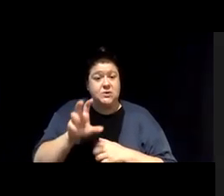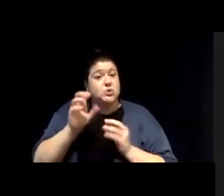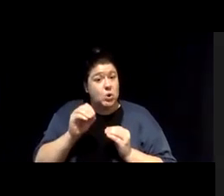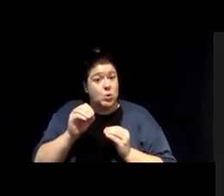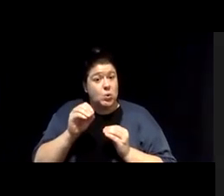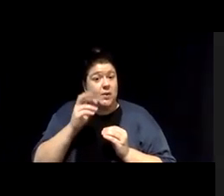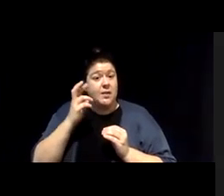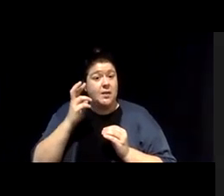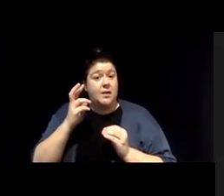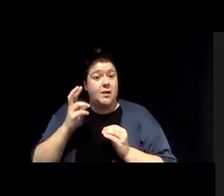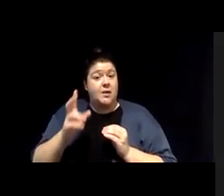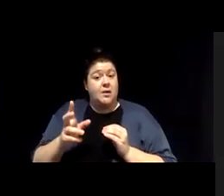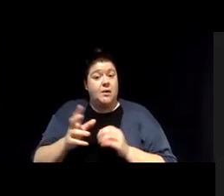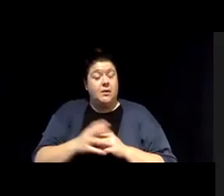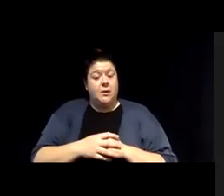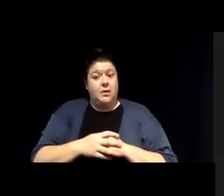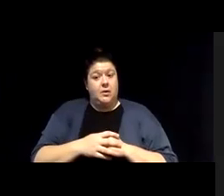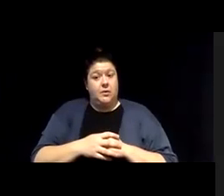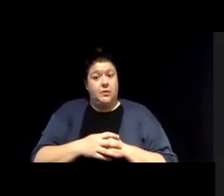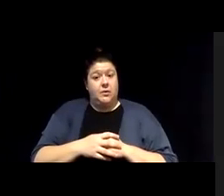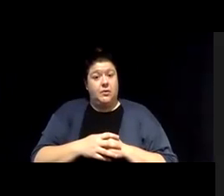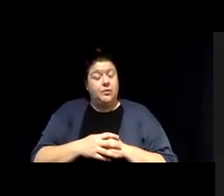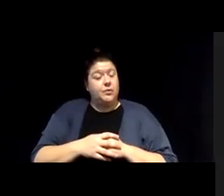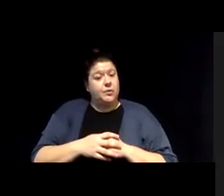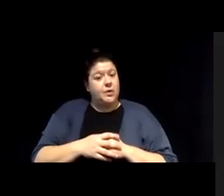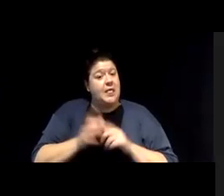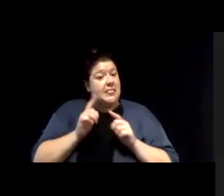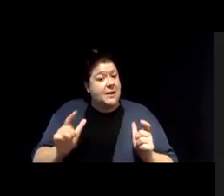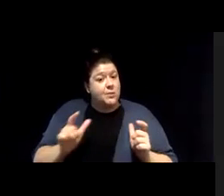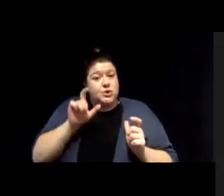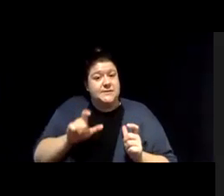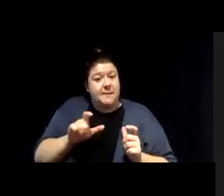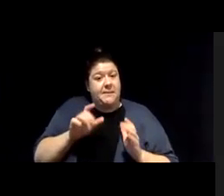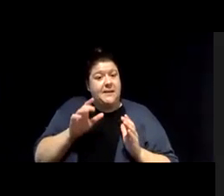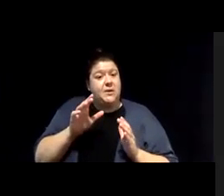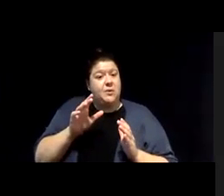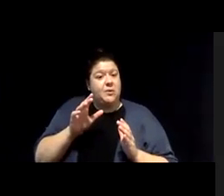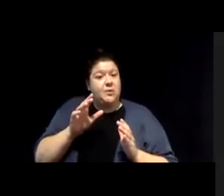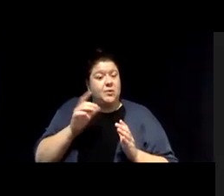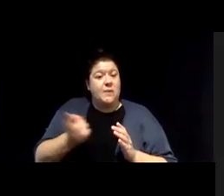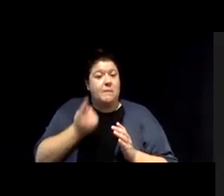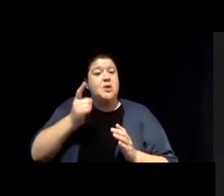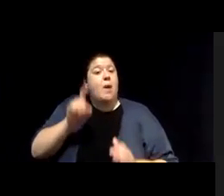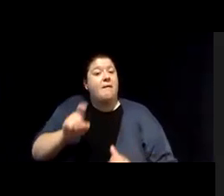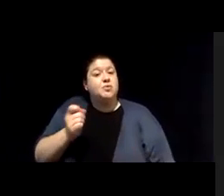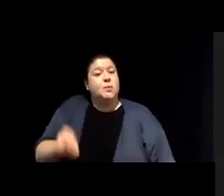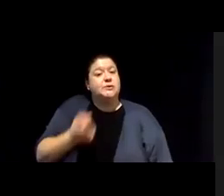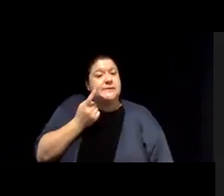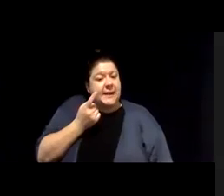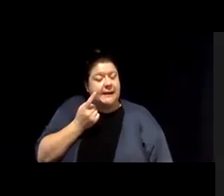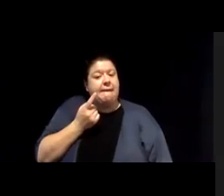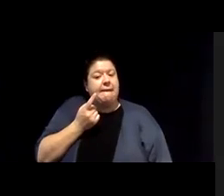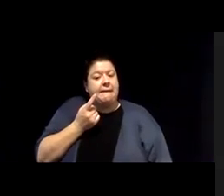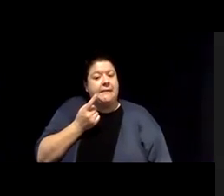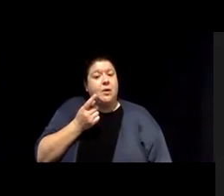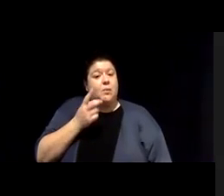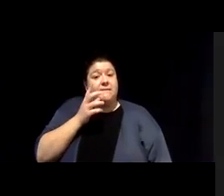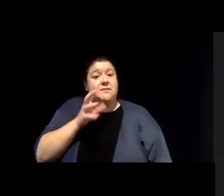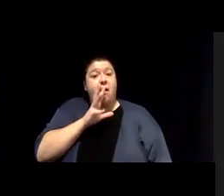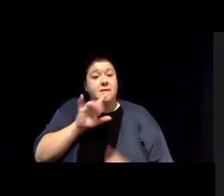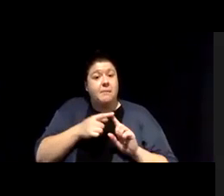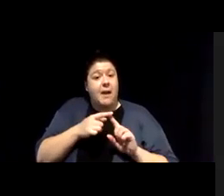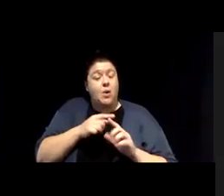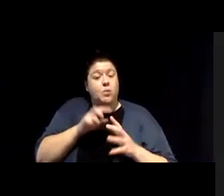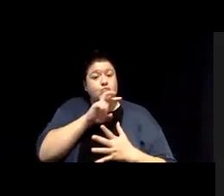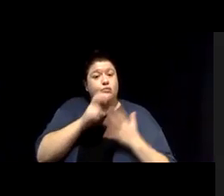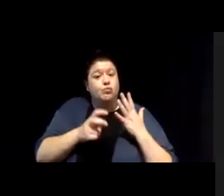reality is that language is something you have to be able to understand. We've talked about register before. Are you